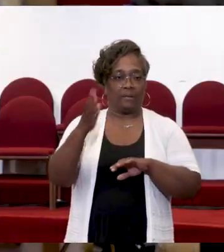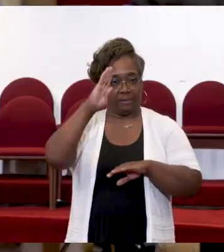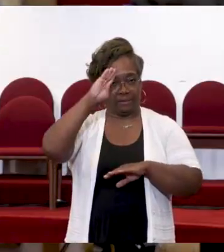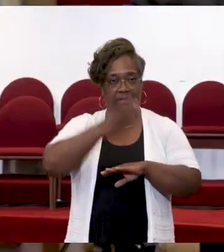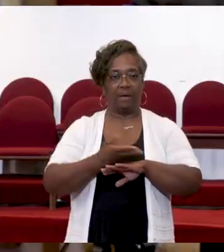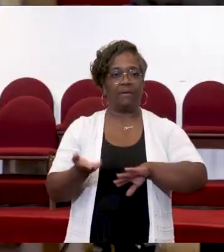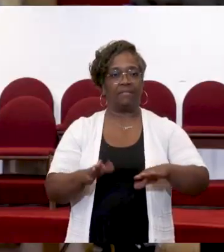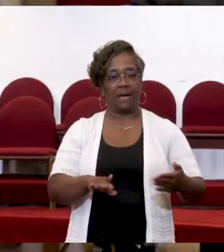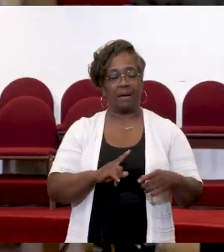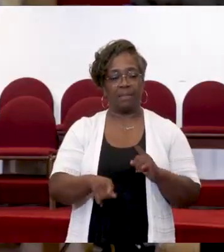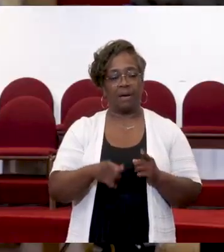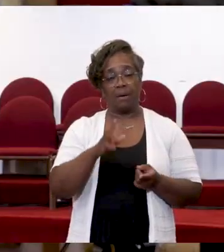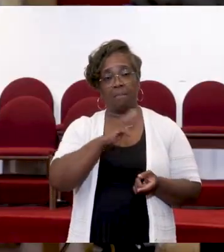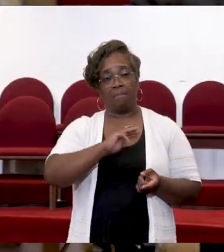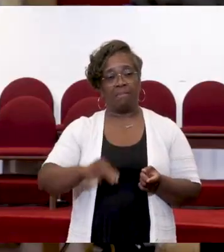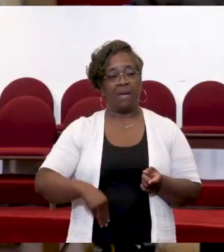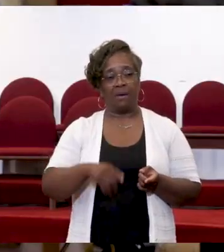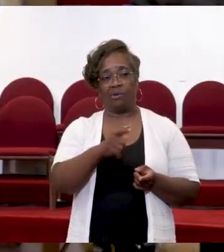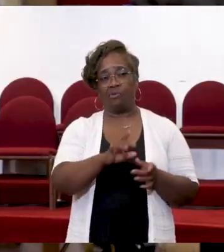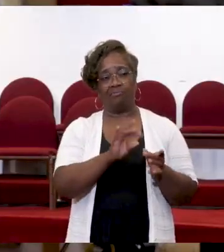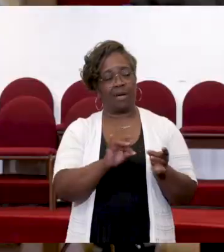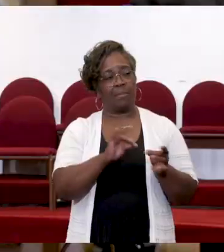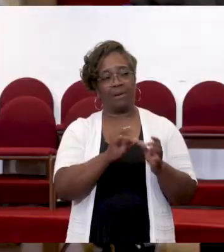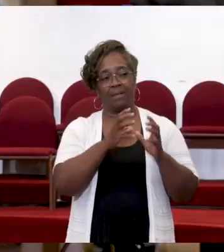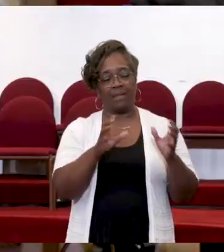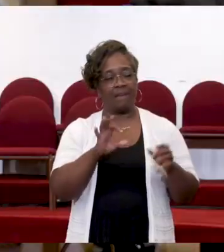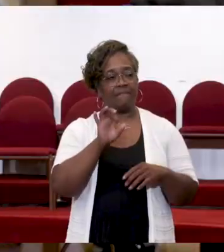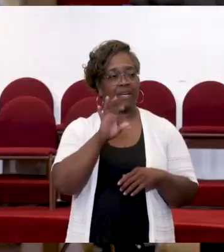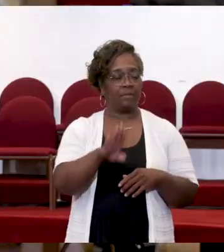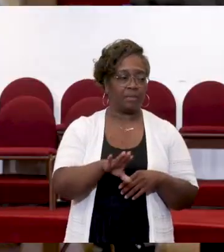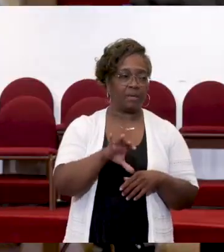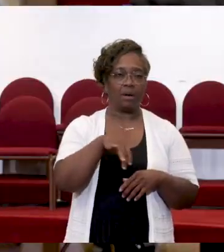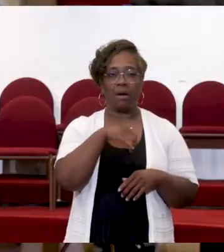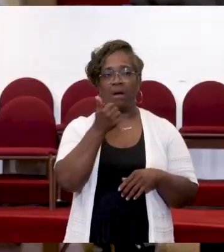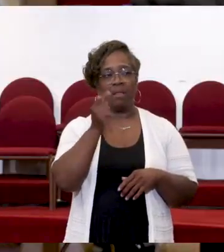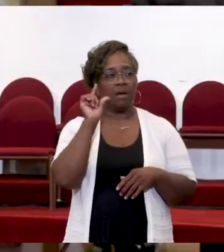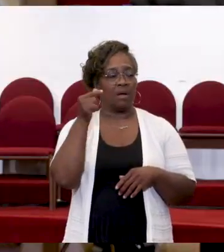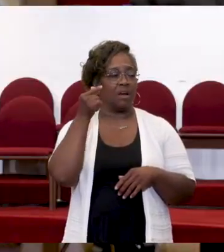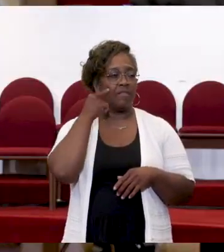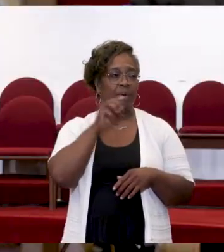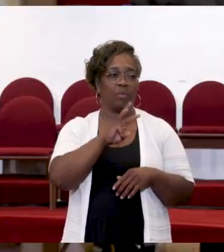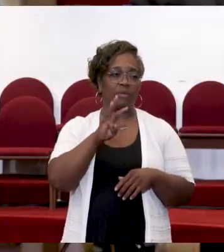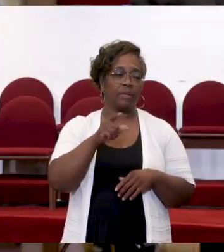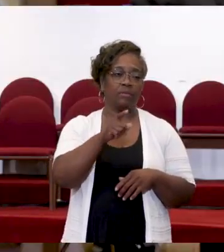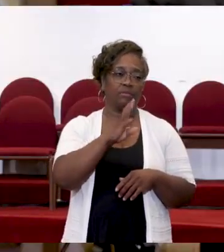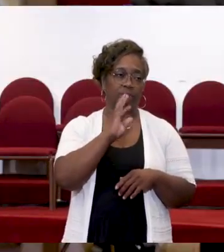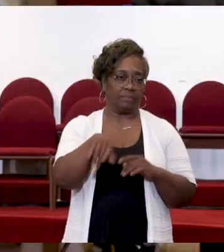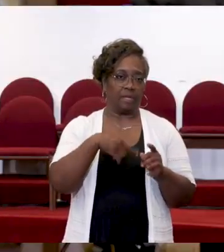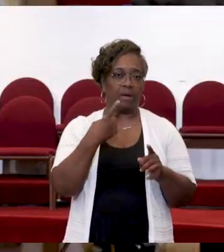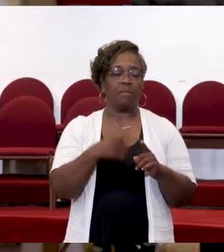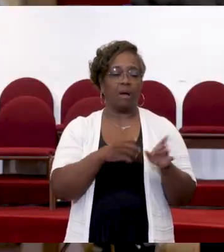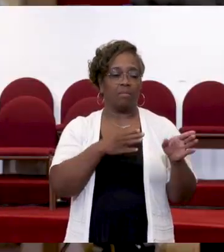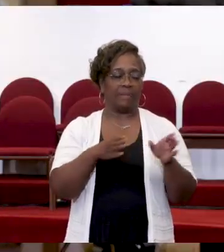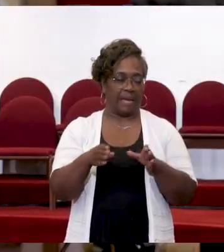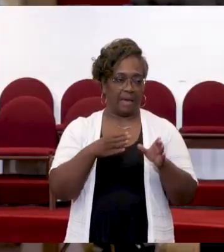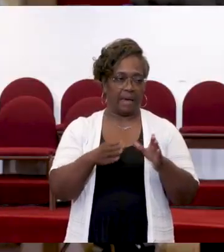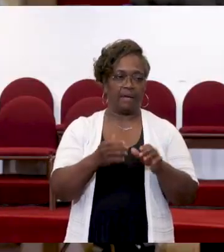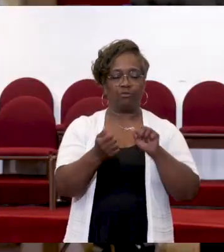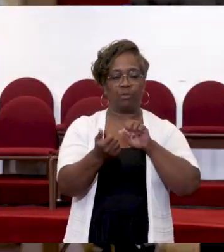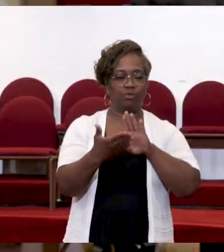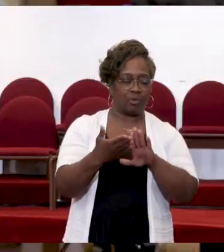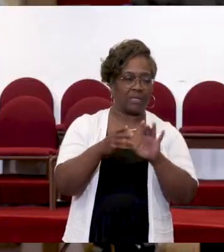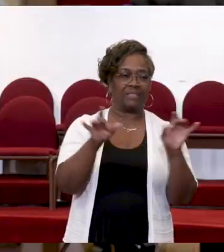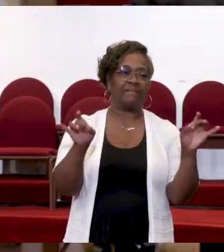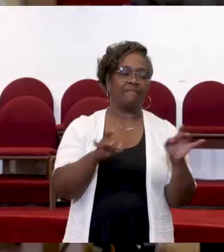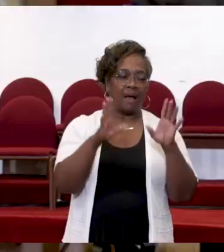heard much from you, Mayor, on your page on Facebook or any other government site where you are talking about with a plan how you can address this